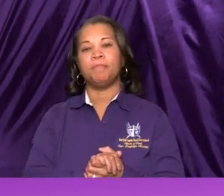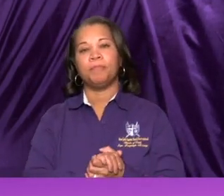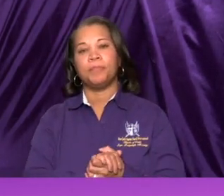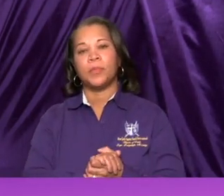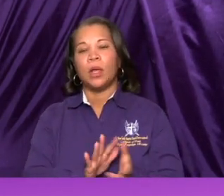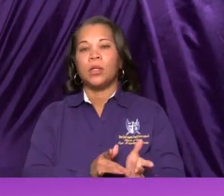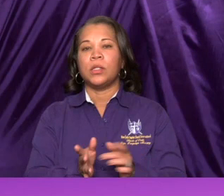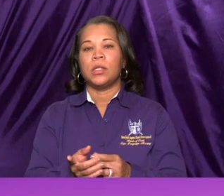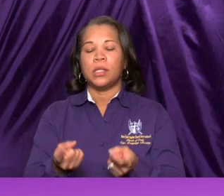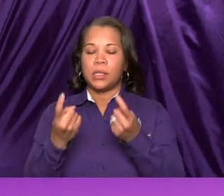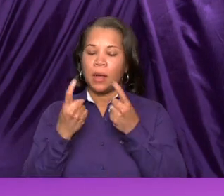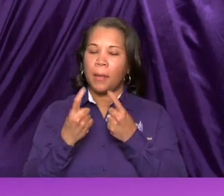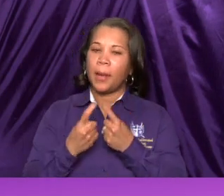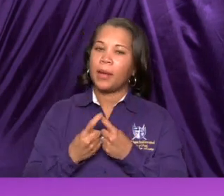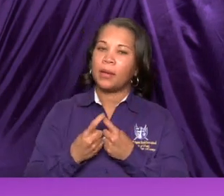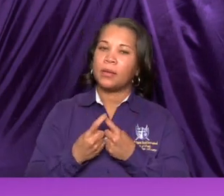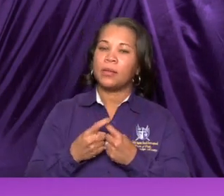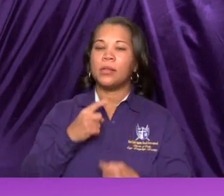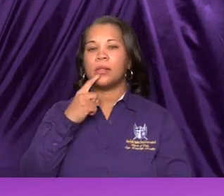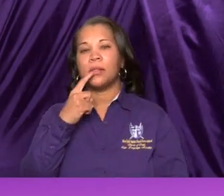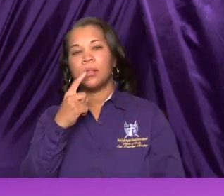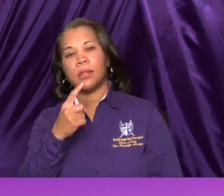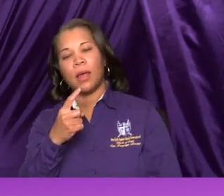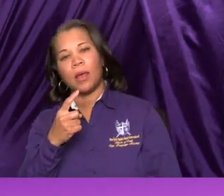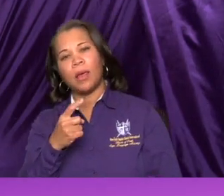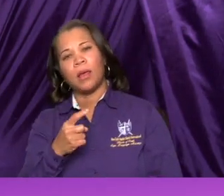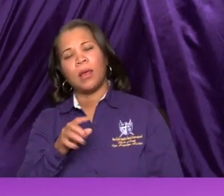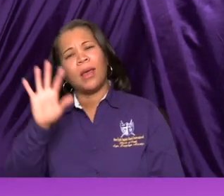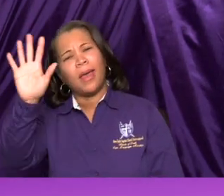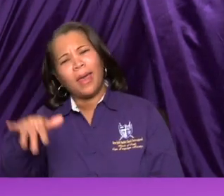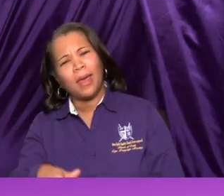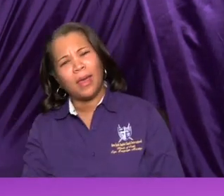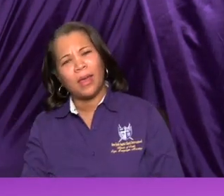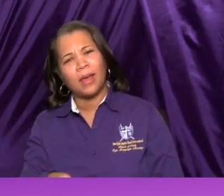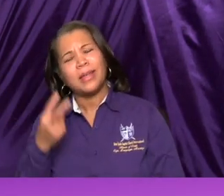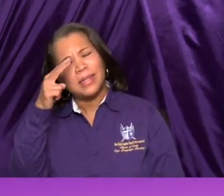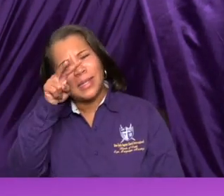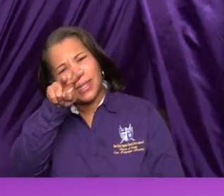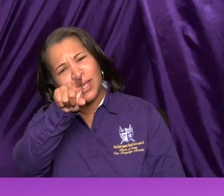Jesus comes by just to simply say, hey, I see you.